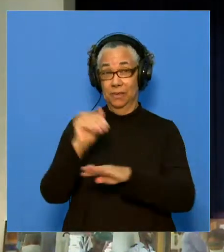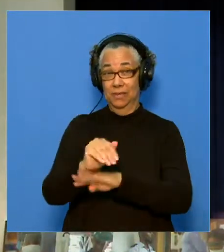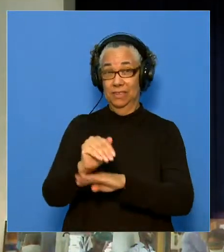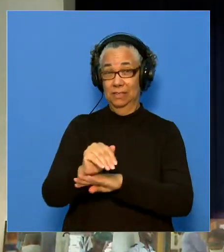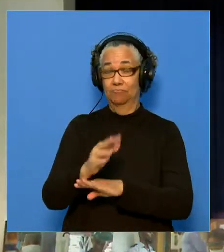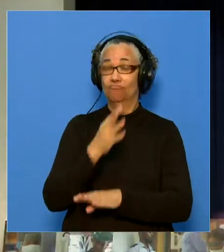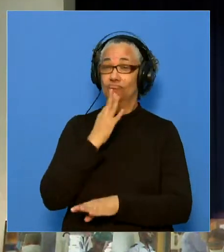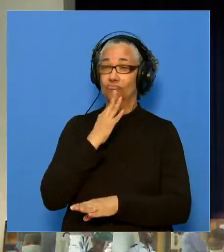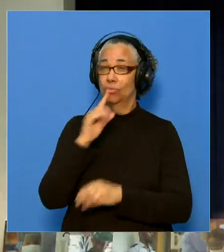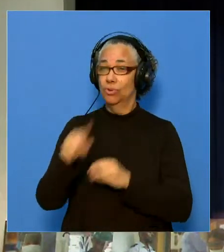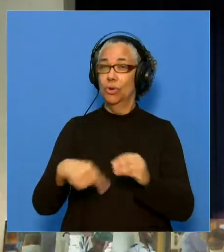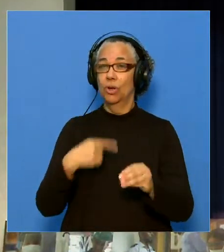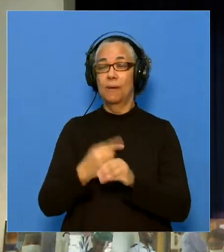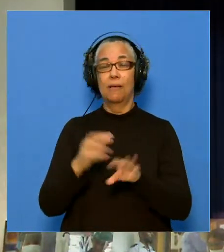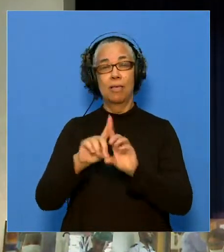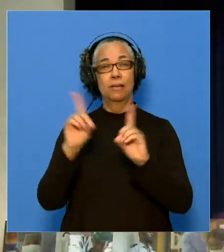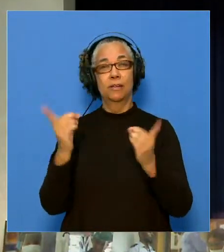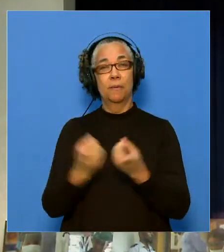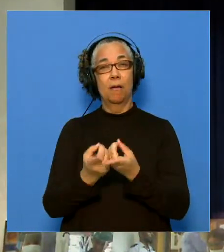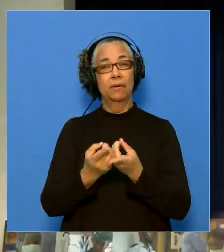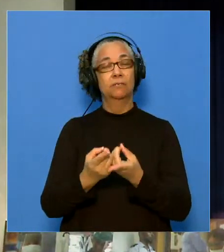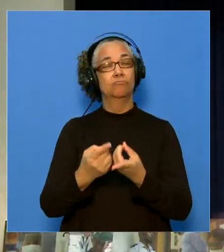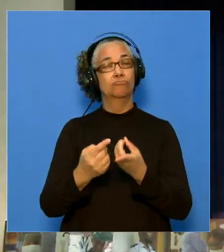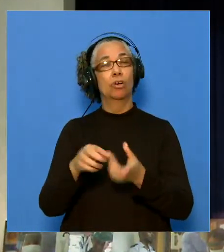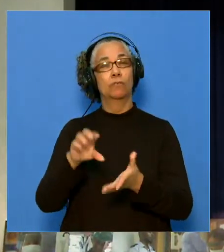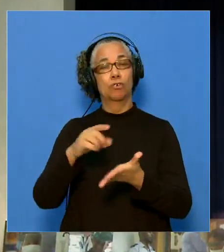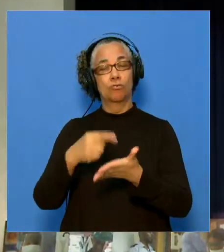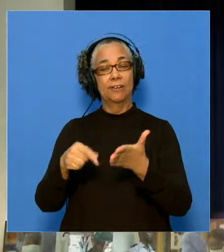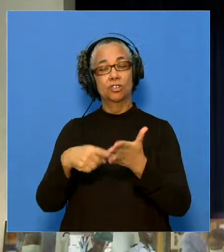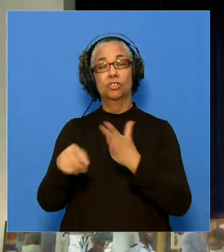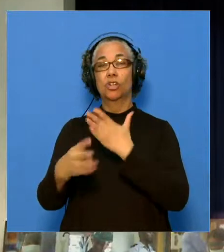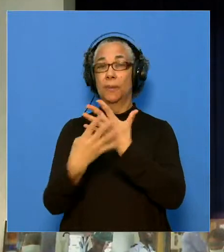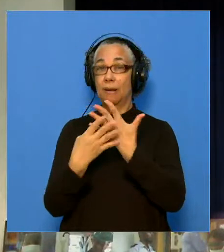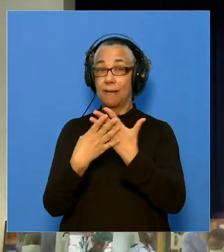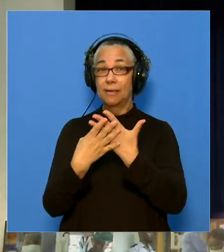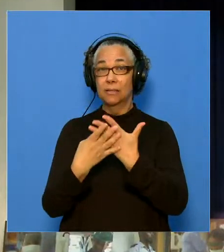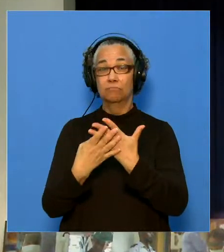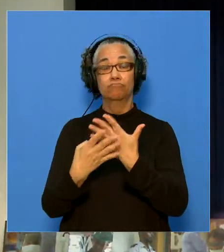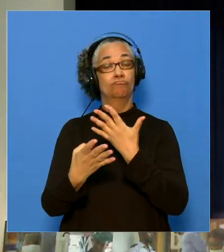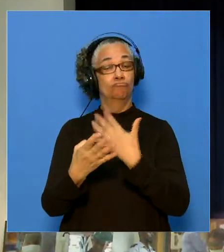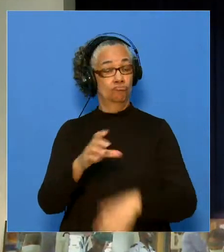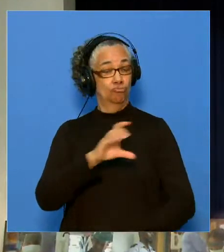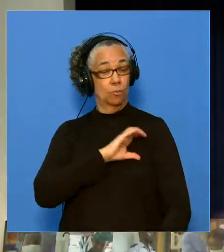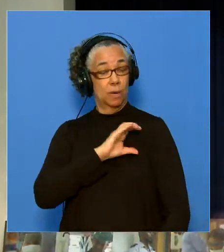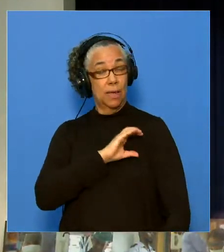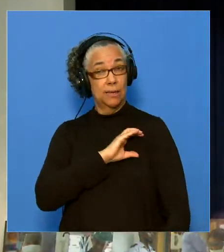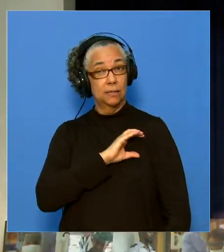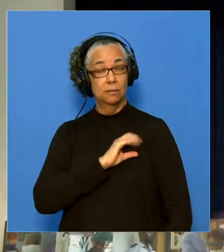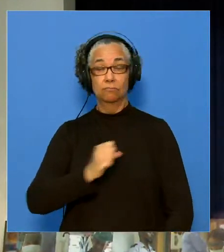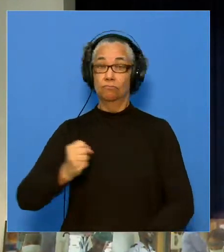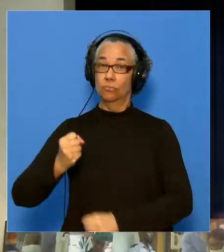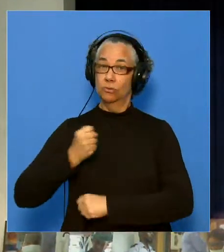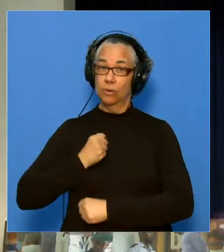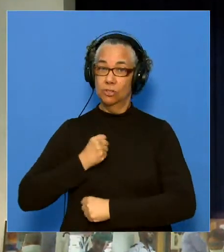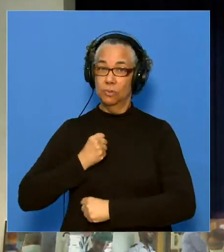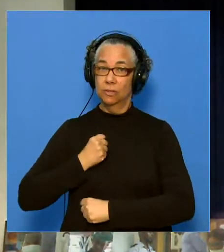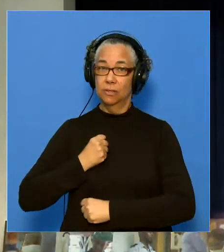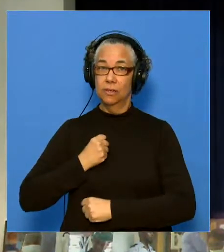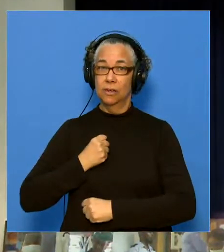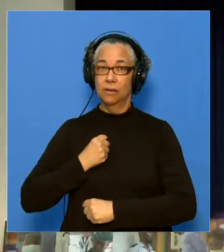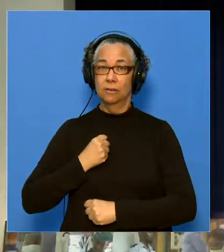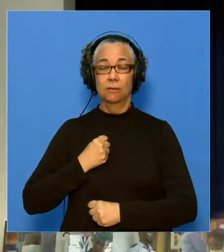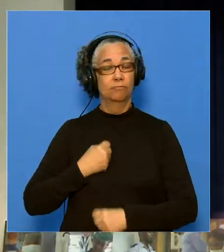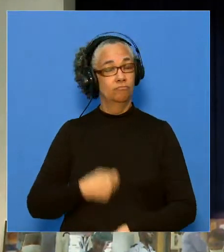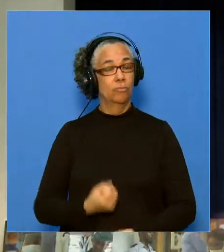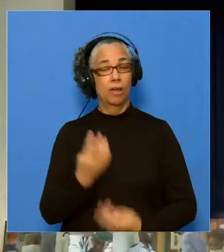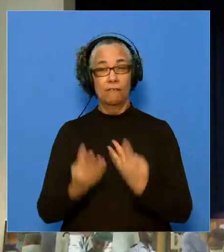touch on matters to do with the Department of Corrections, the Bermuda Police Service, the Royal Bermuda Regiment, the Bermuda Fire